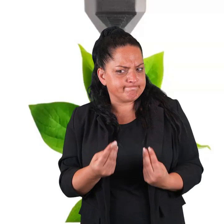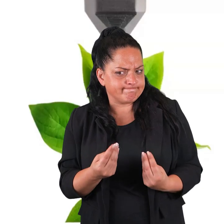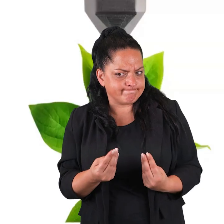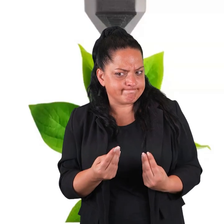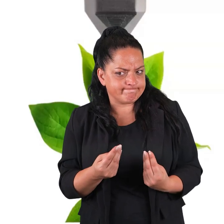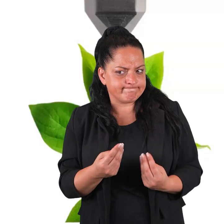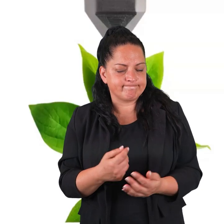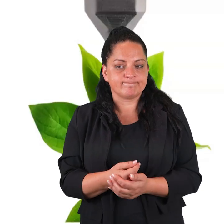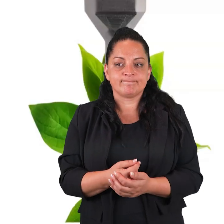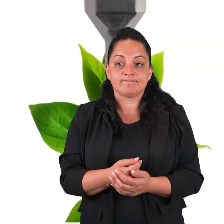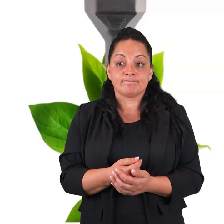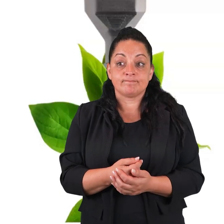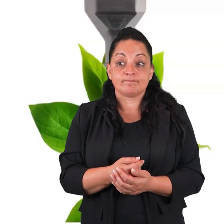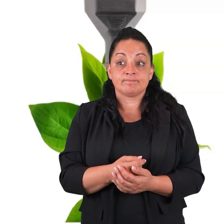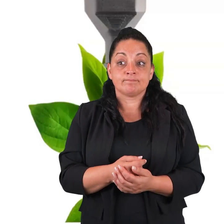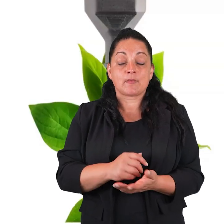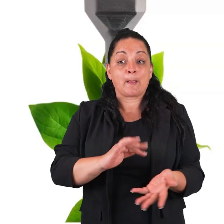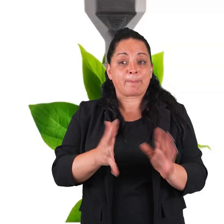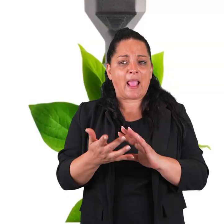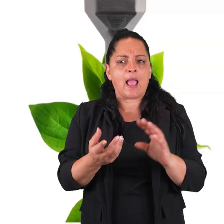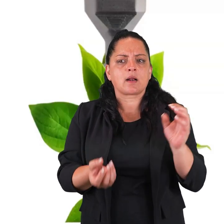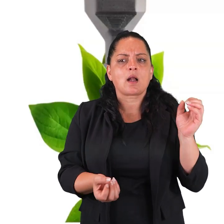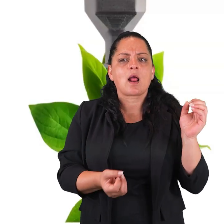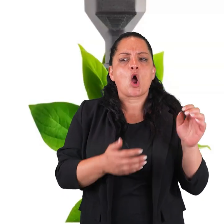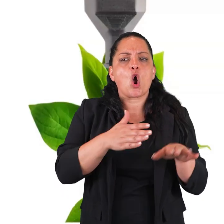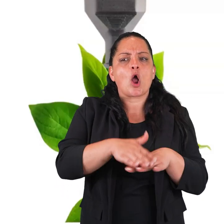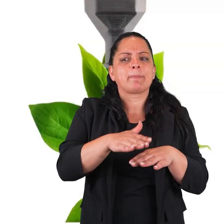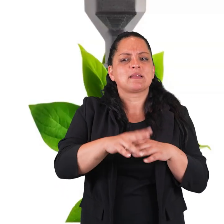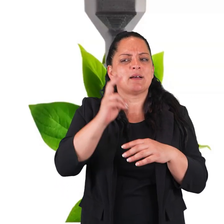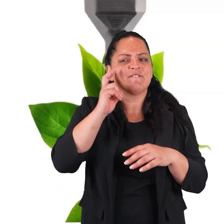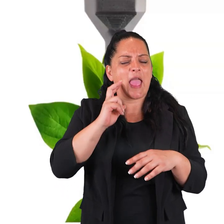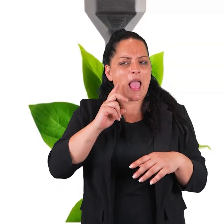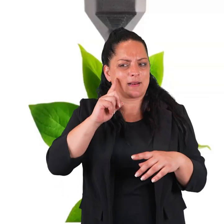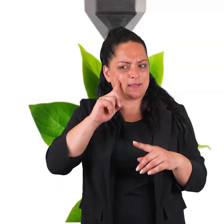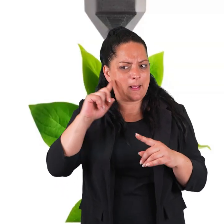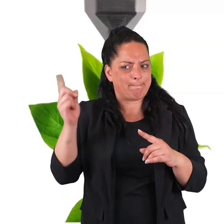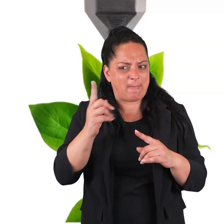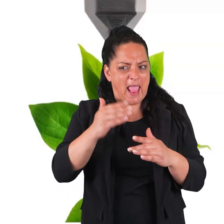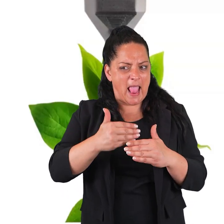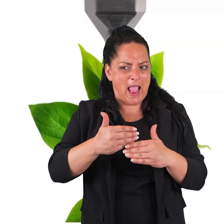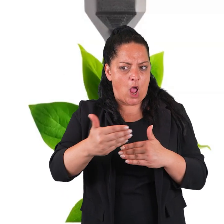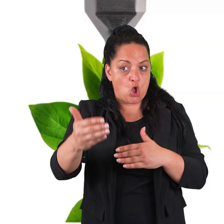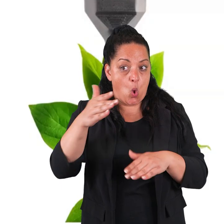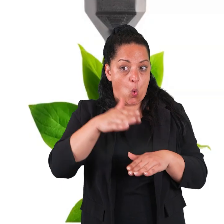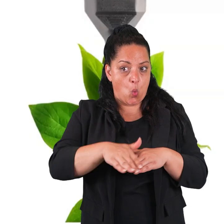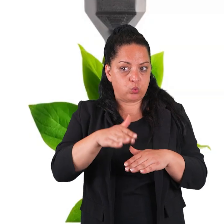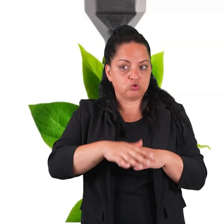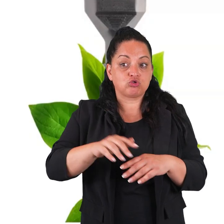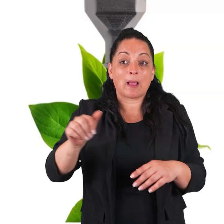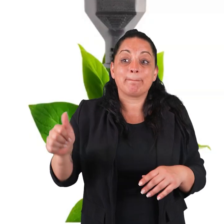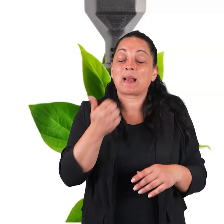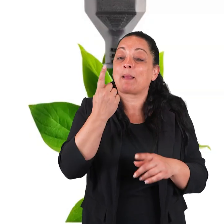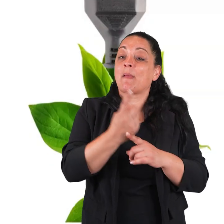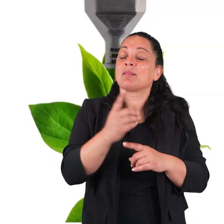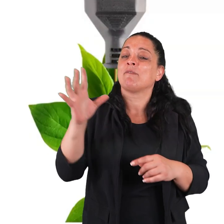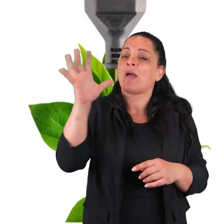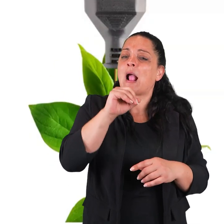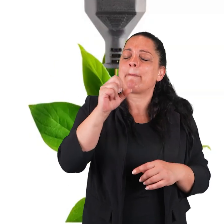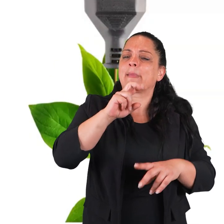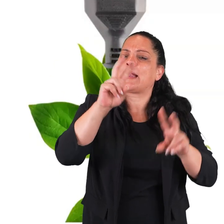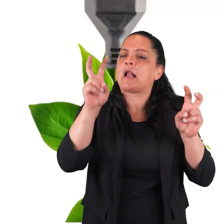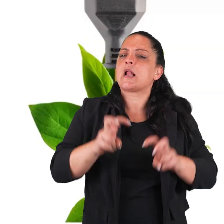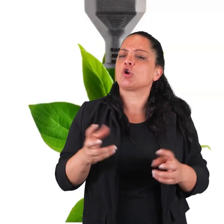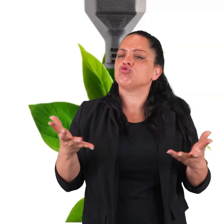energies. So to develop green skills, we first need to understand our energy